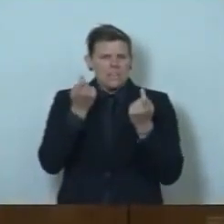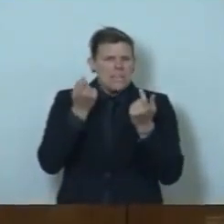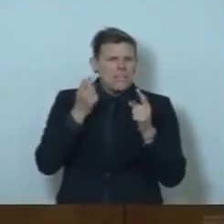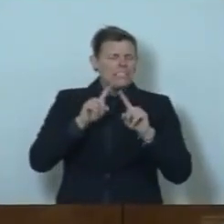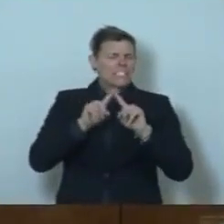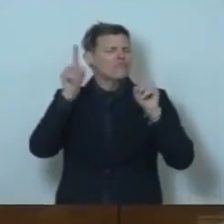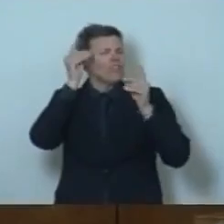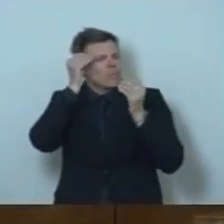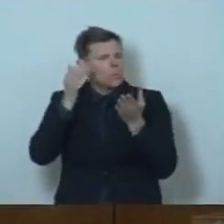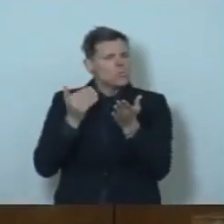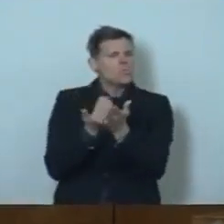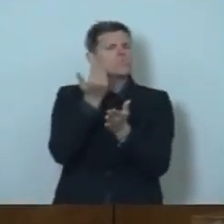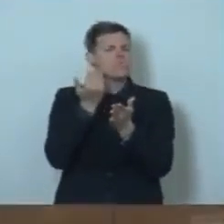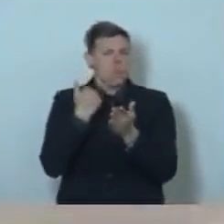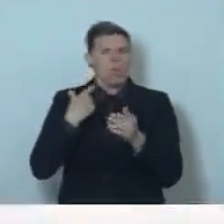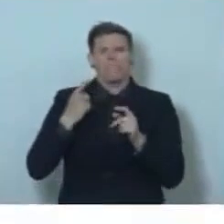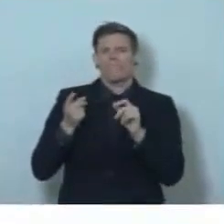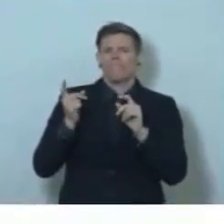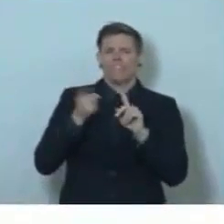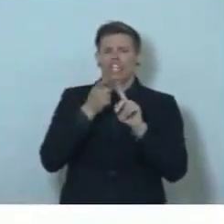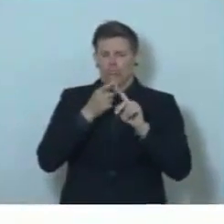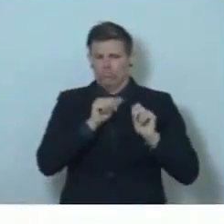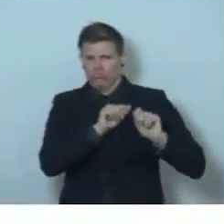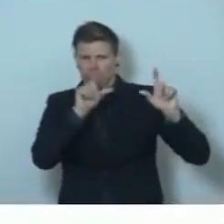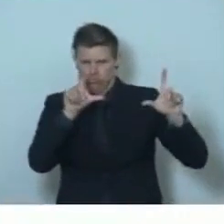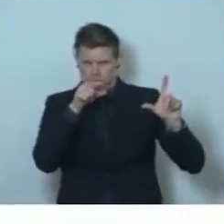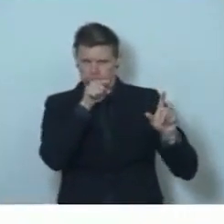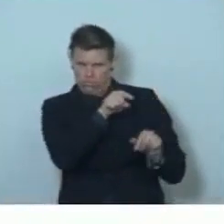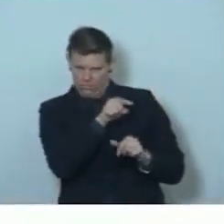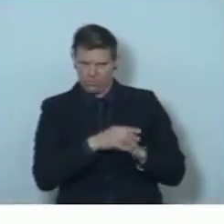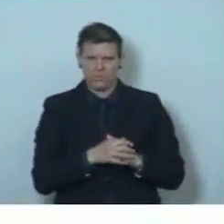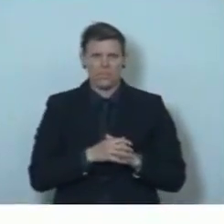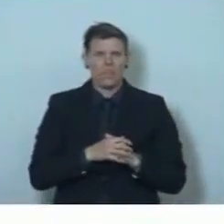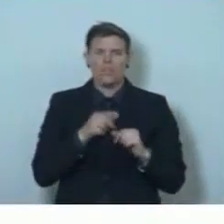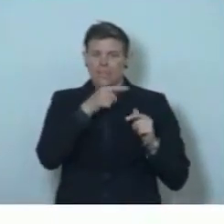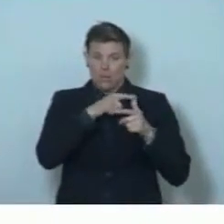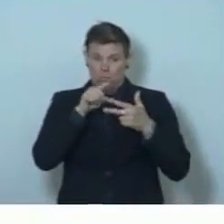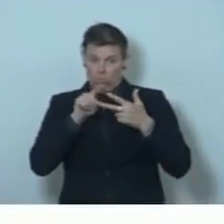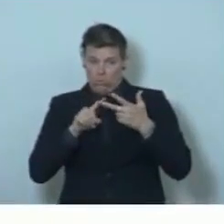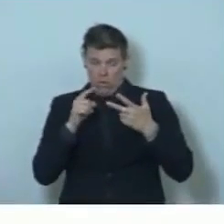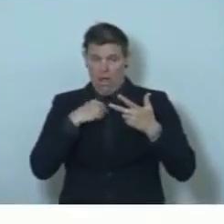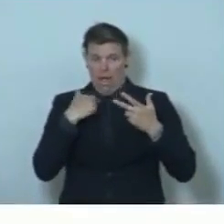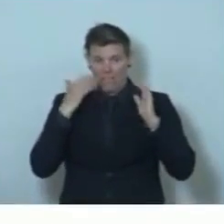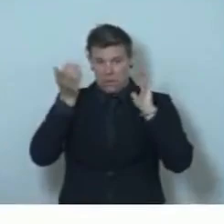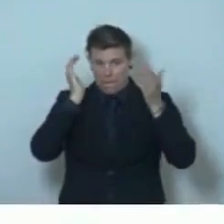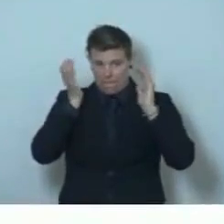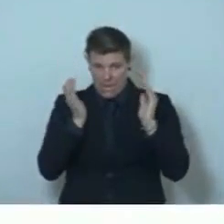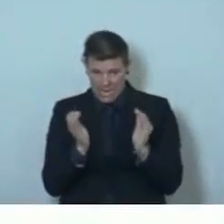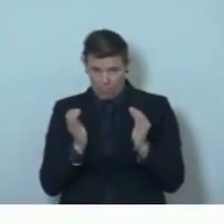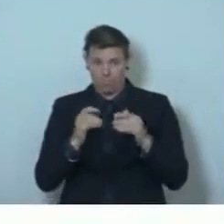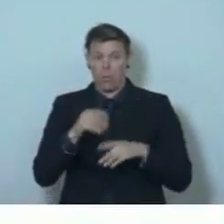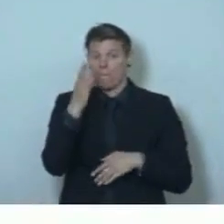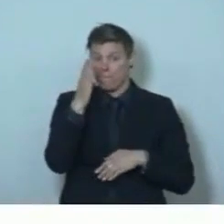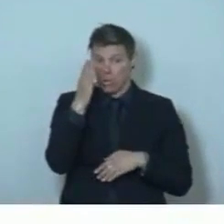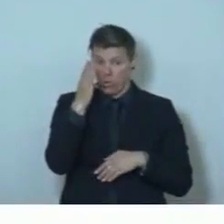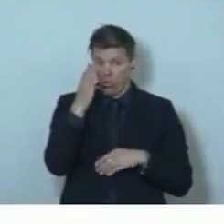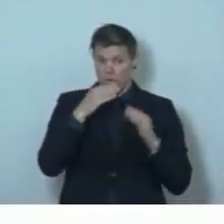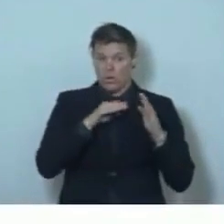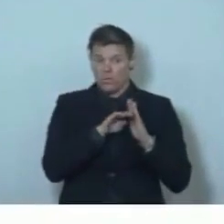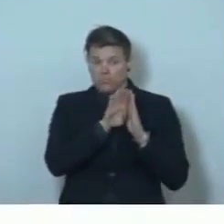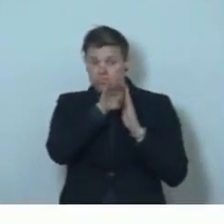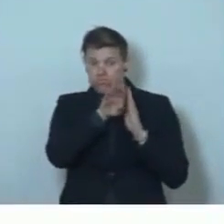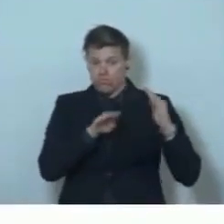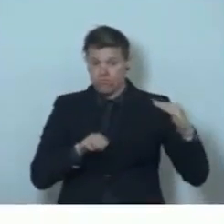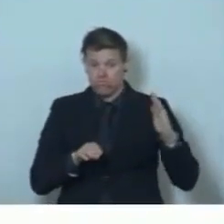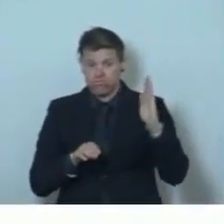wanted to start with the very first slide, which compares all of New Mexico, which is the blue dotted line, to just the